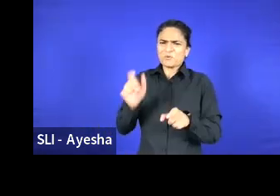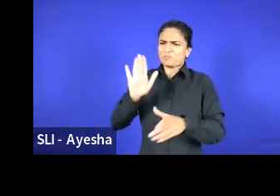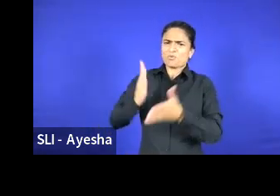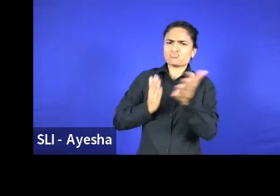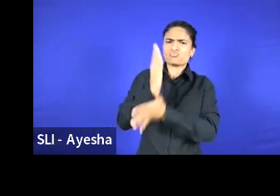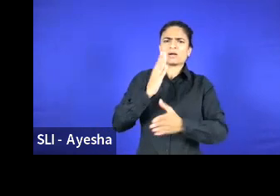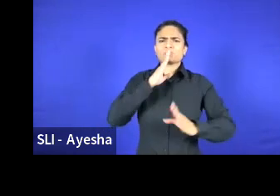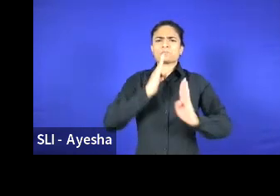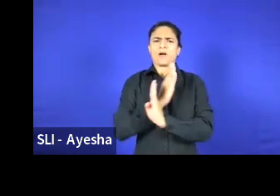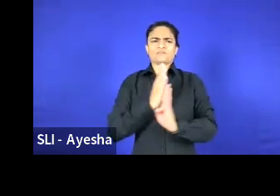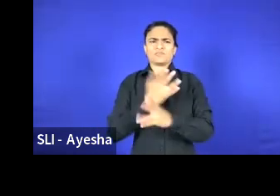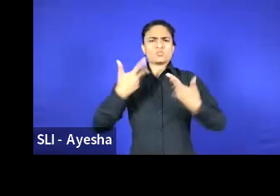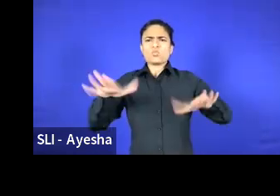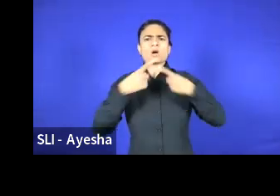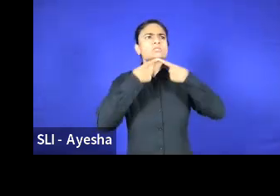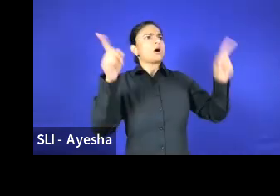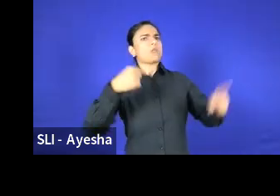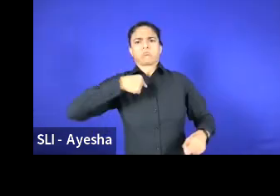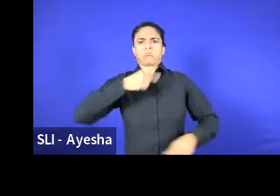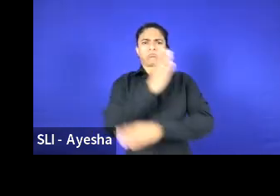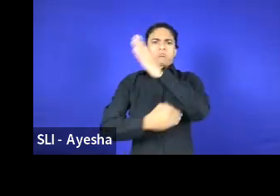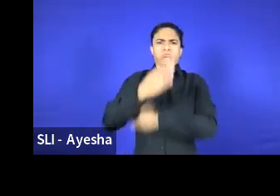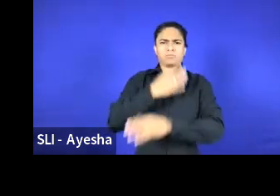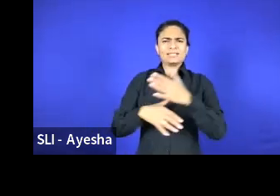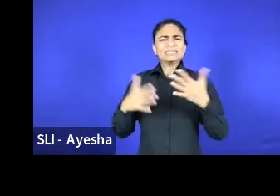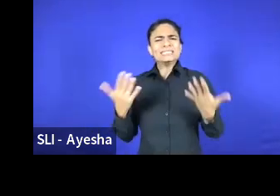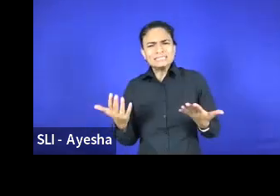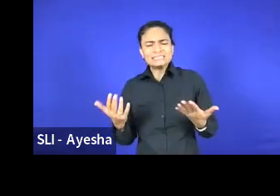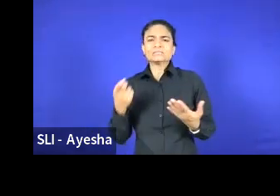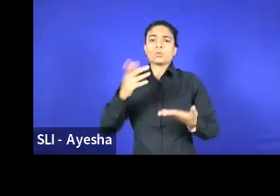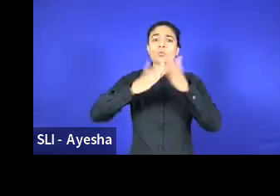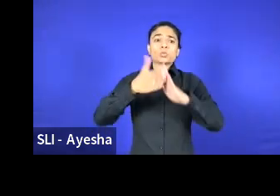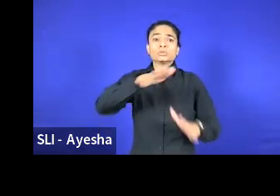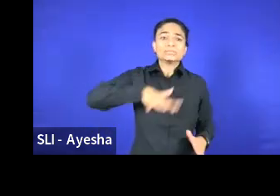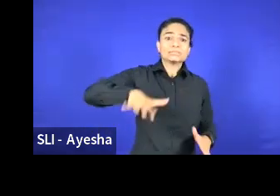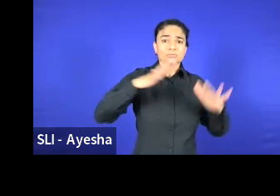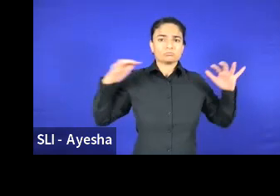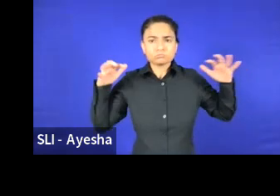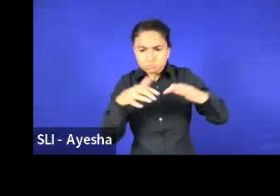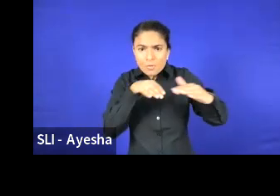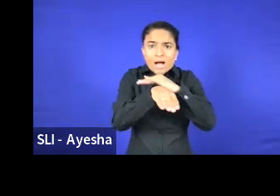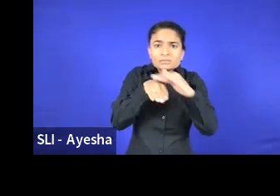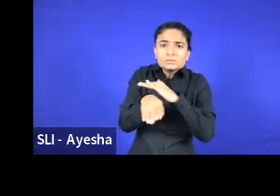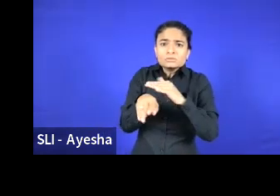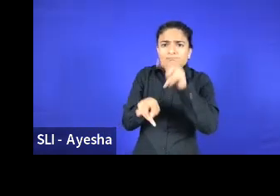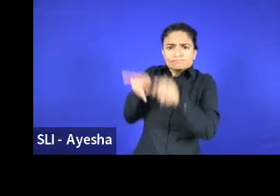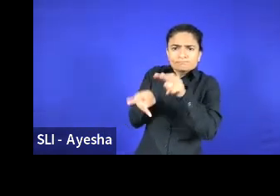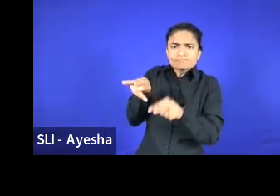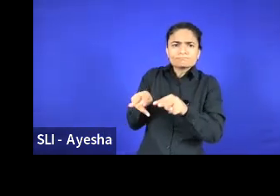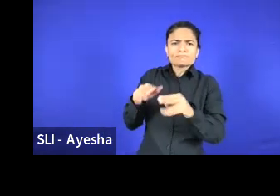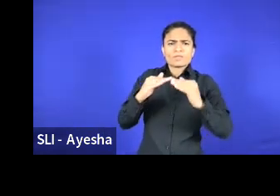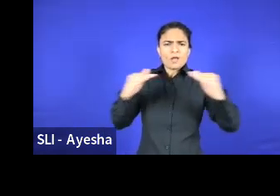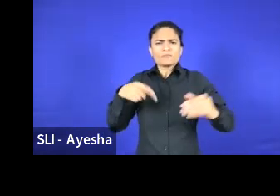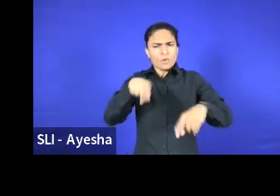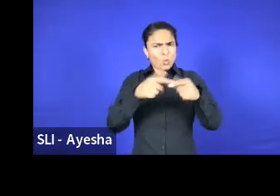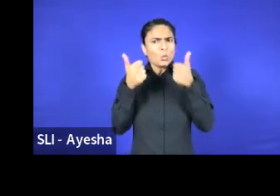it can create lack of trust from different stakeholders in ministries because they may doubt the reliability of the process. So